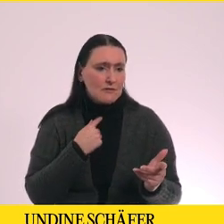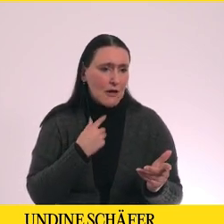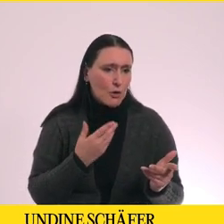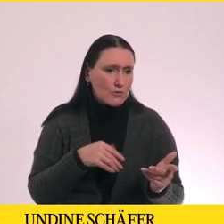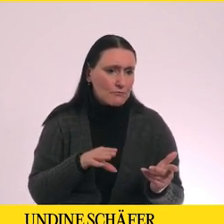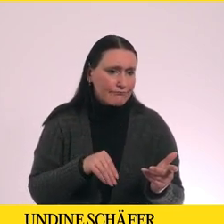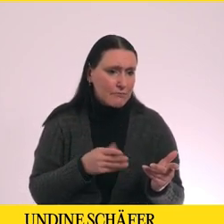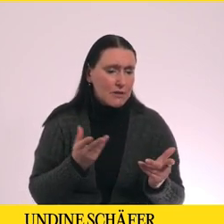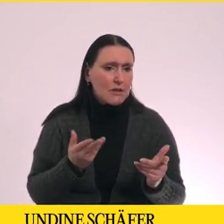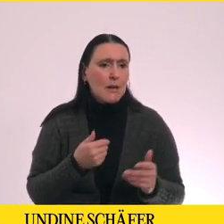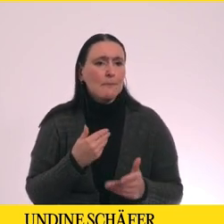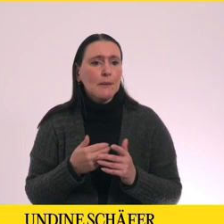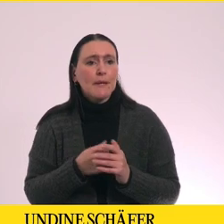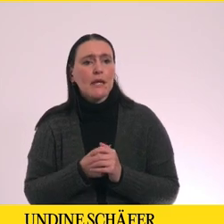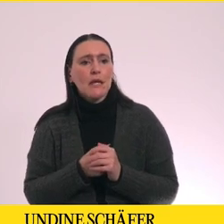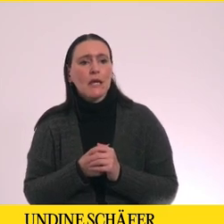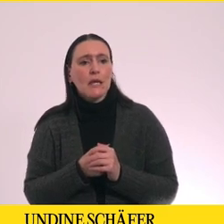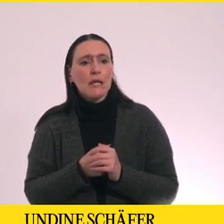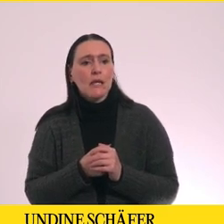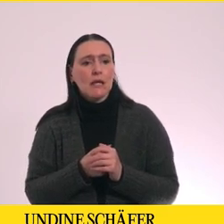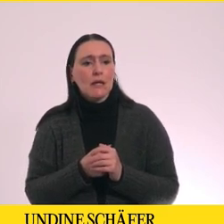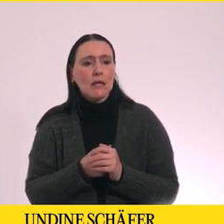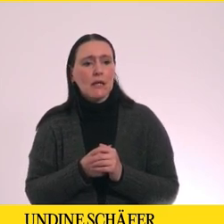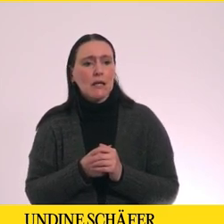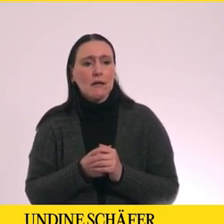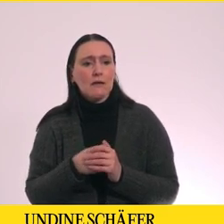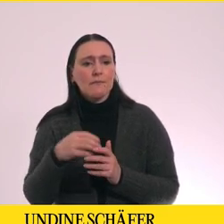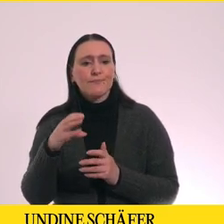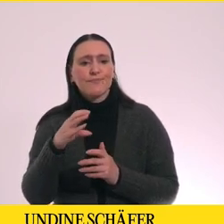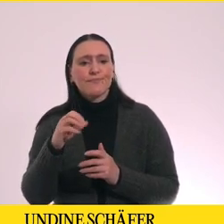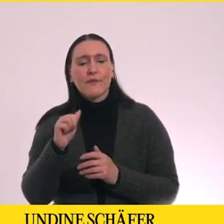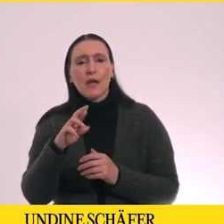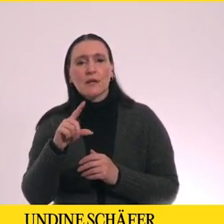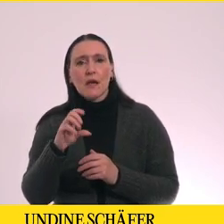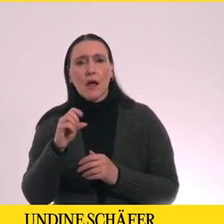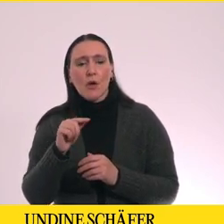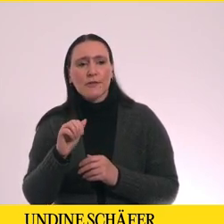what project artworks we're talking about?